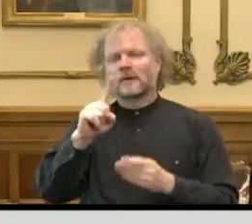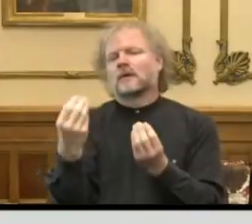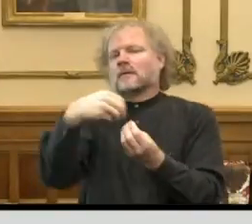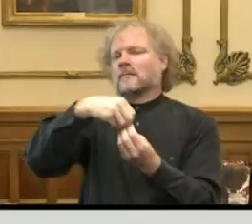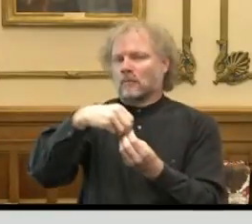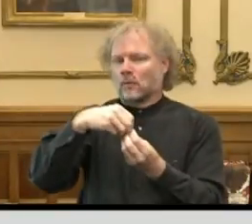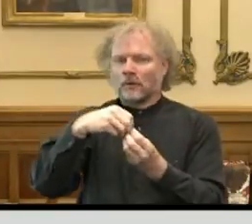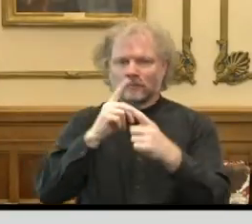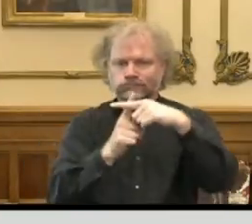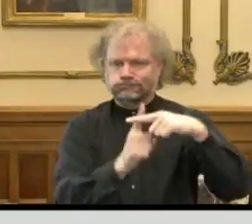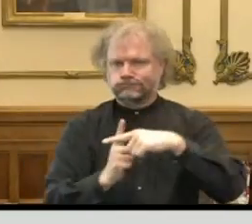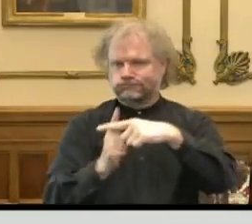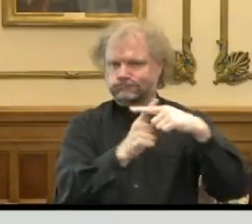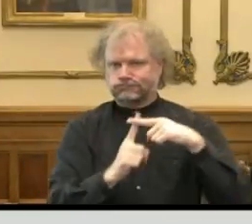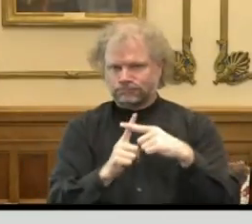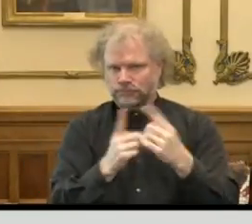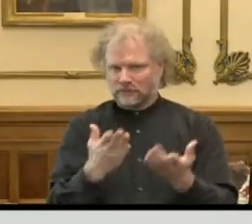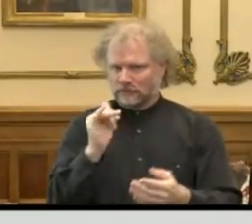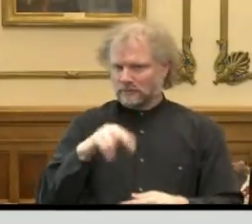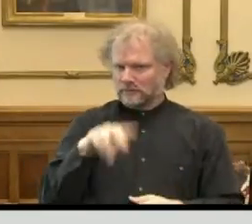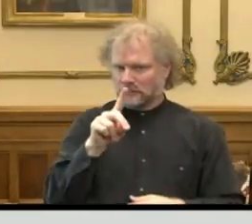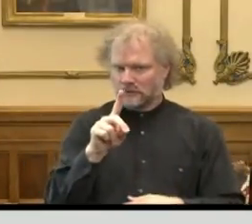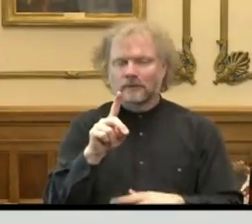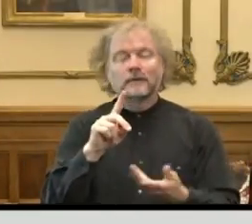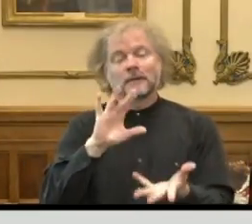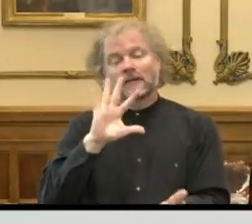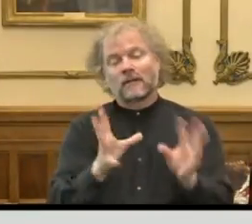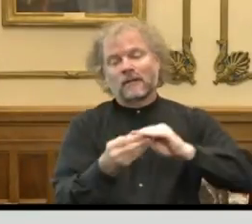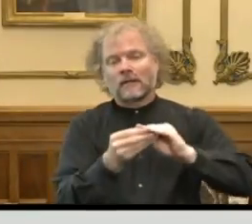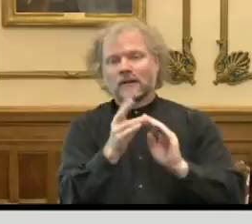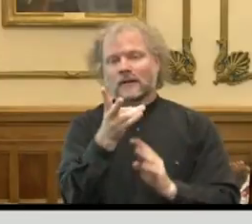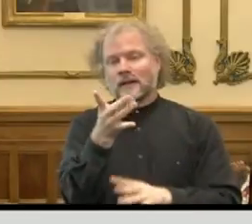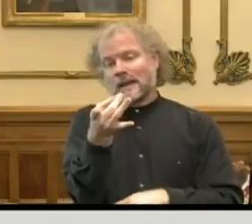cases of COVID-19 in Indiana, which brings our total to